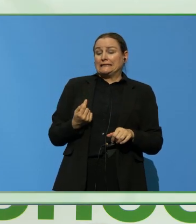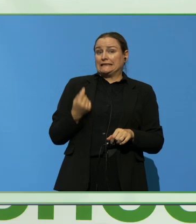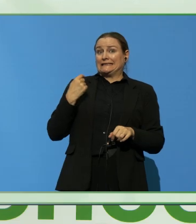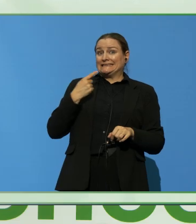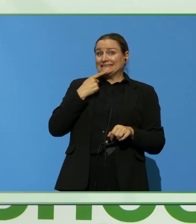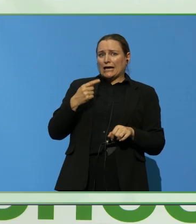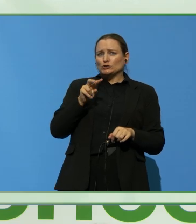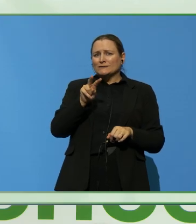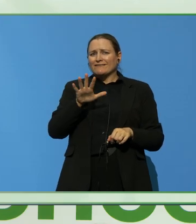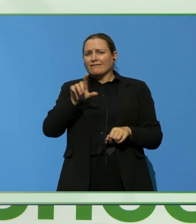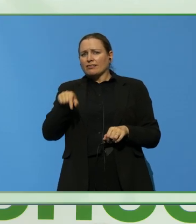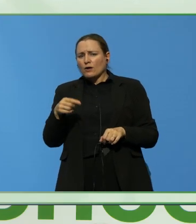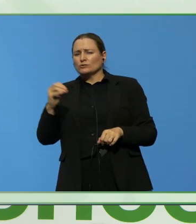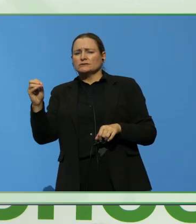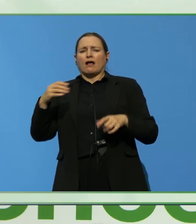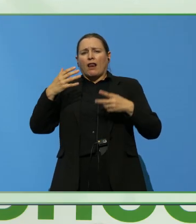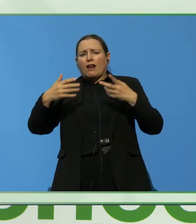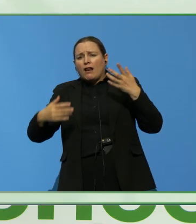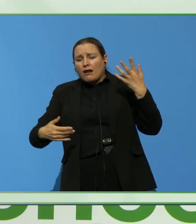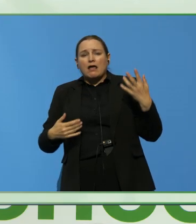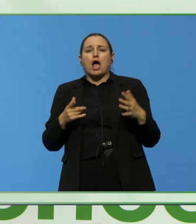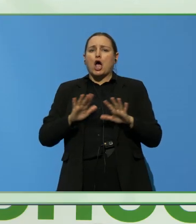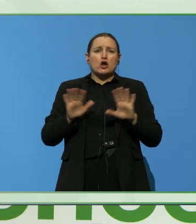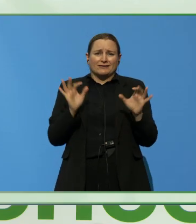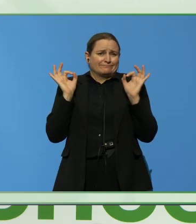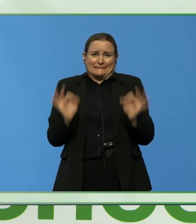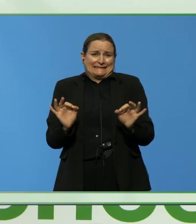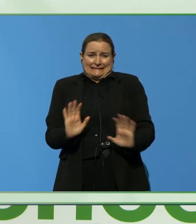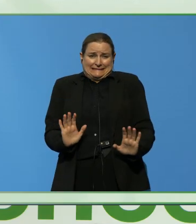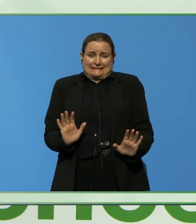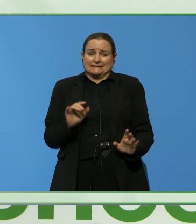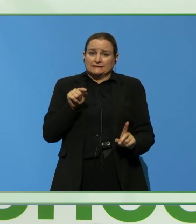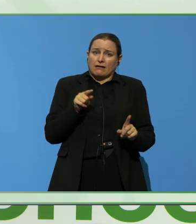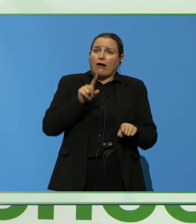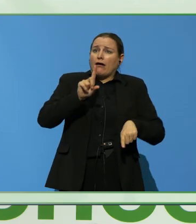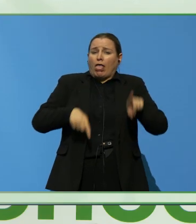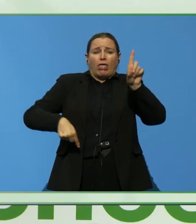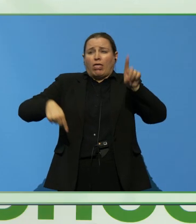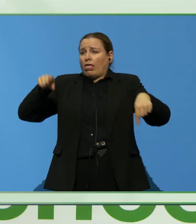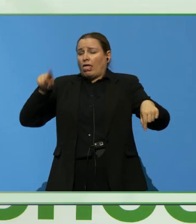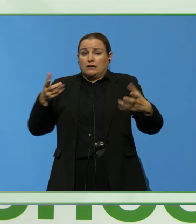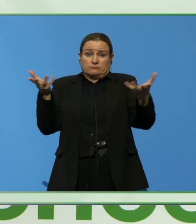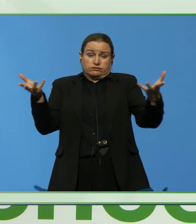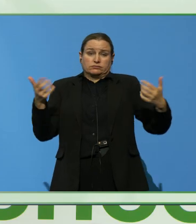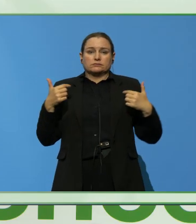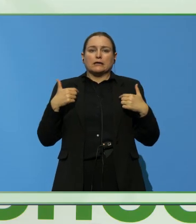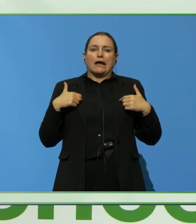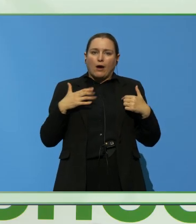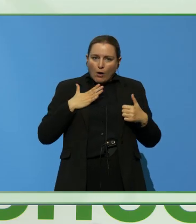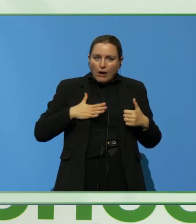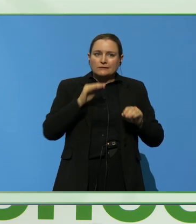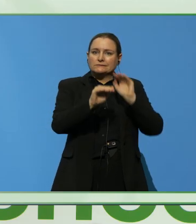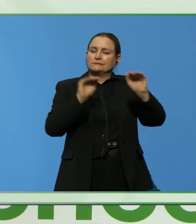media institutions and around the world, and it's not that easy to reach of them, all of them at the same time. So this is